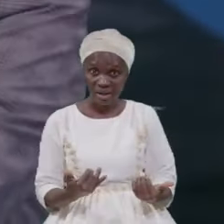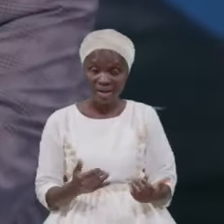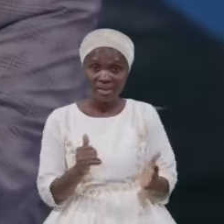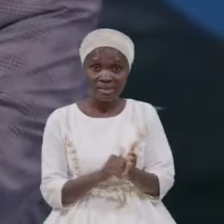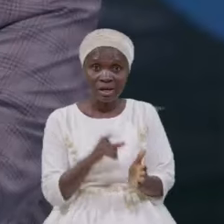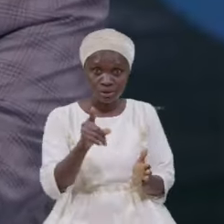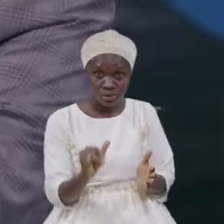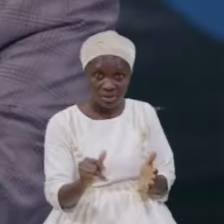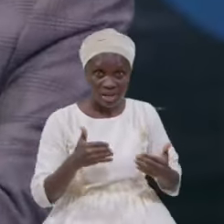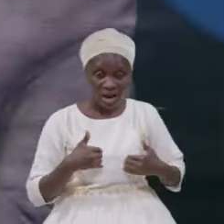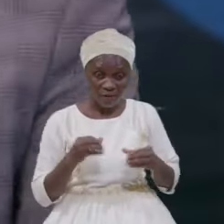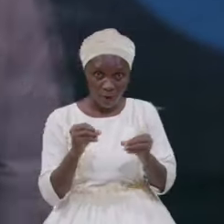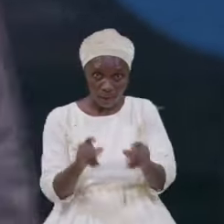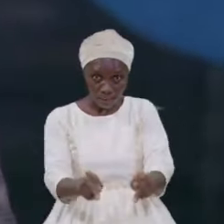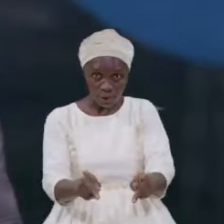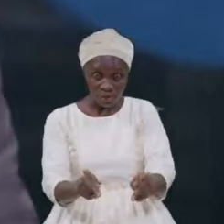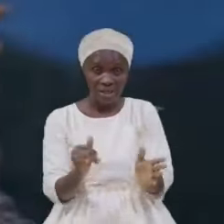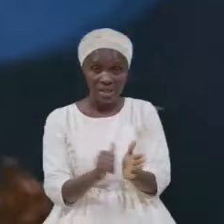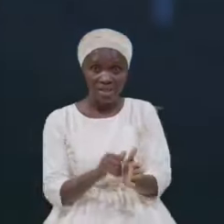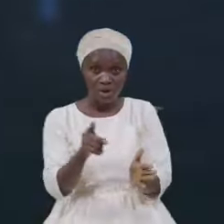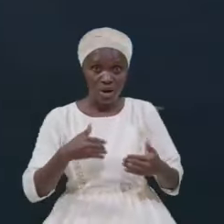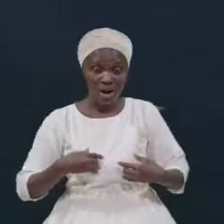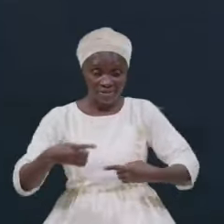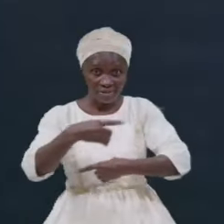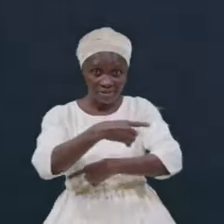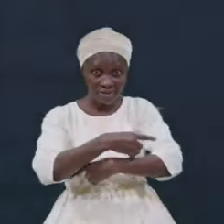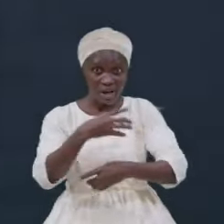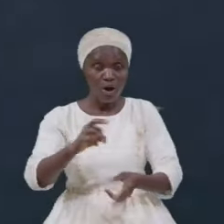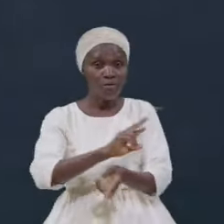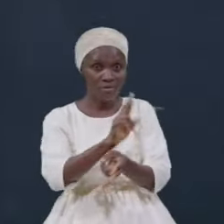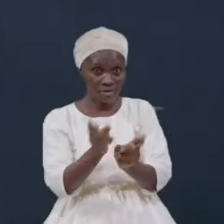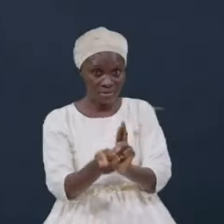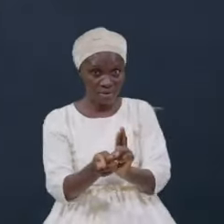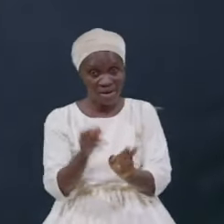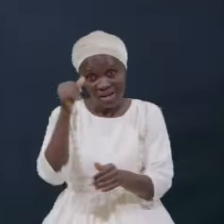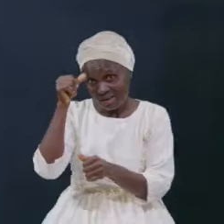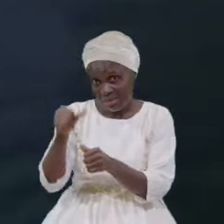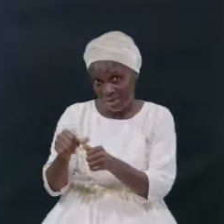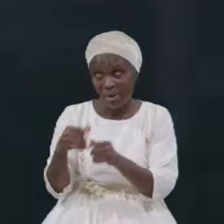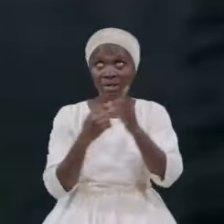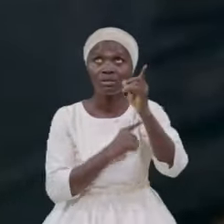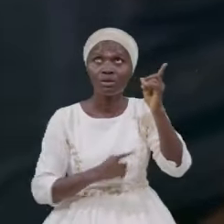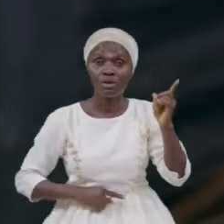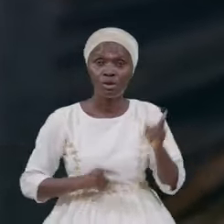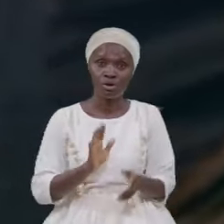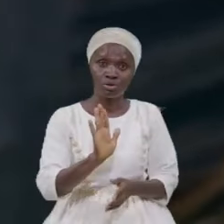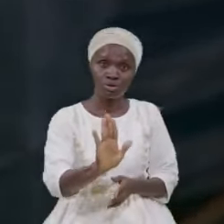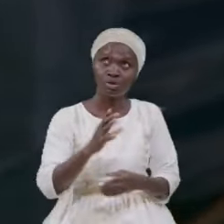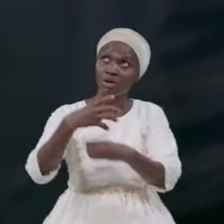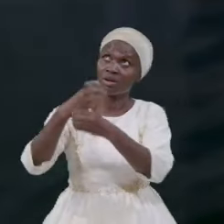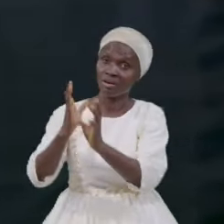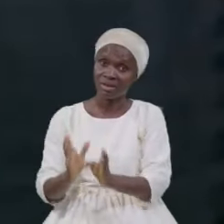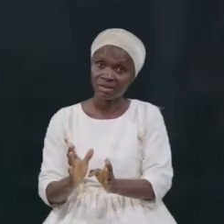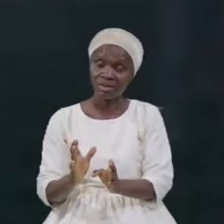repentance, remember the Lord your Creator in the days of thy youth. And then it